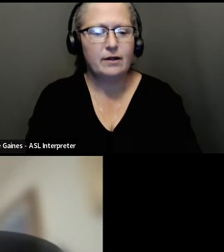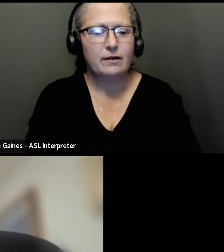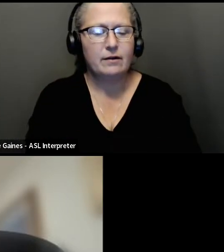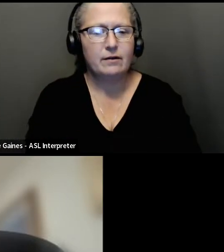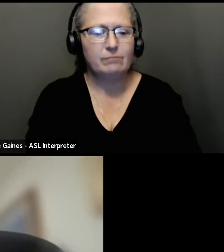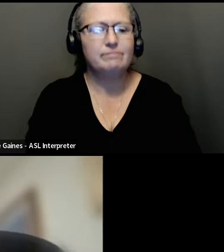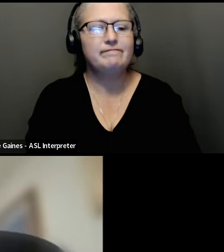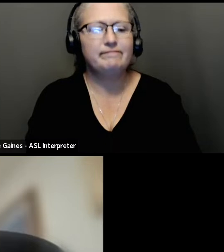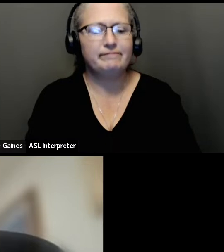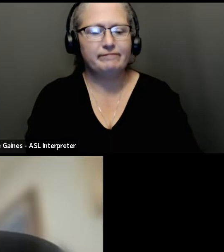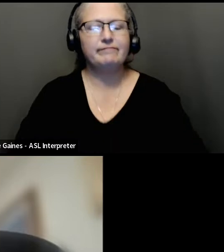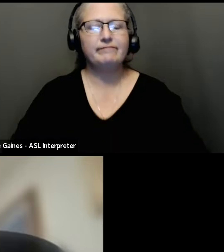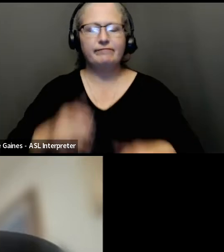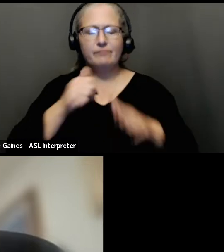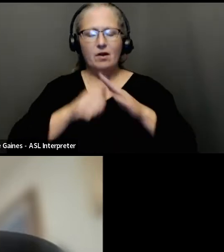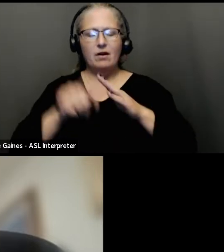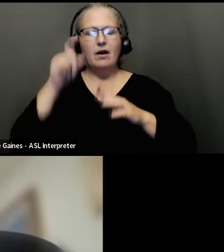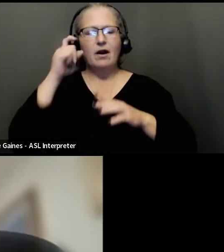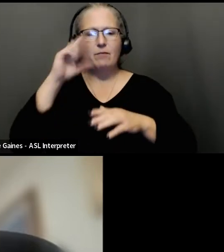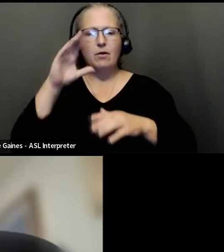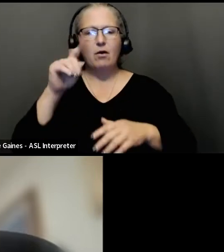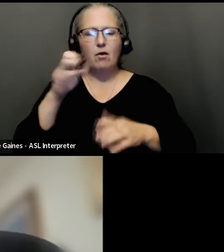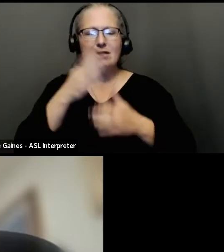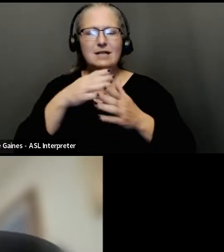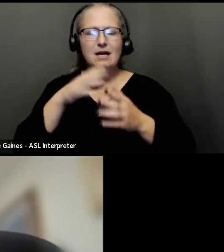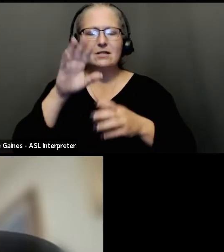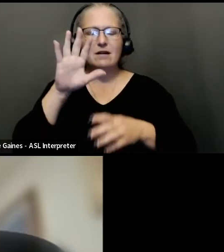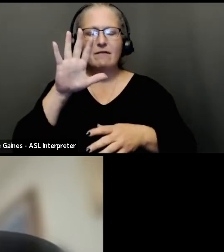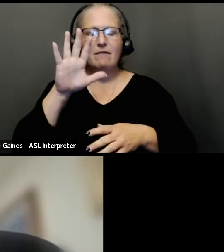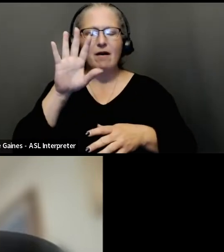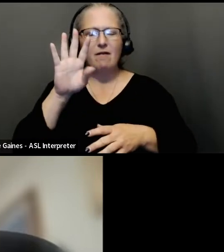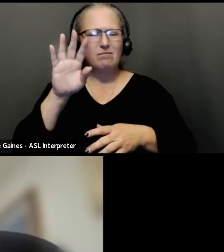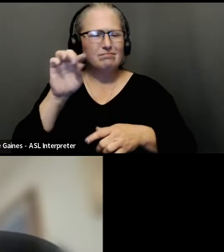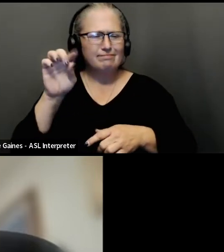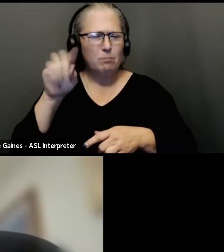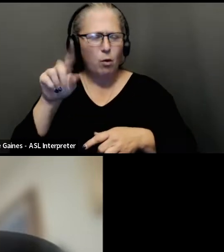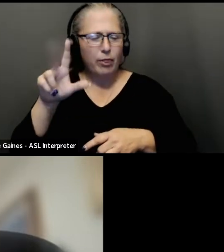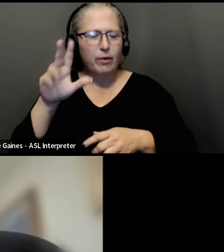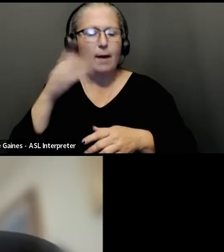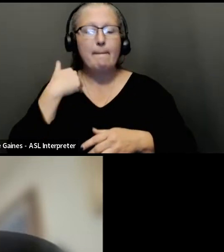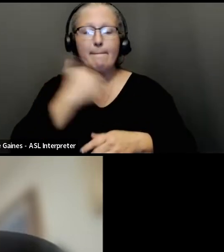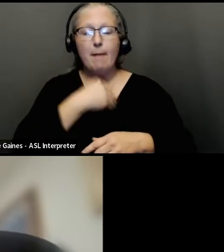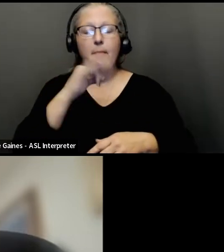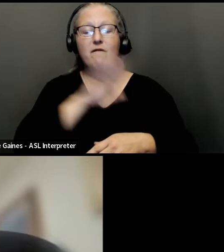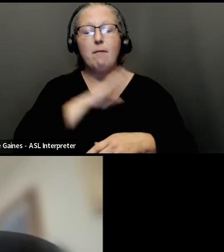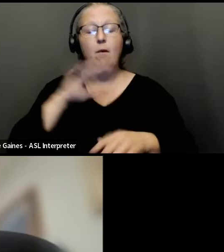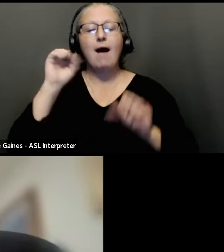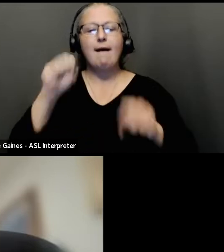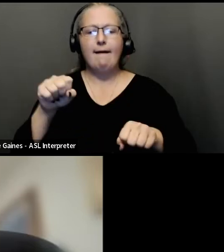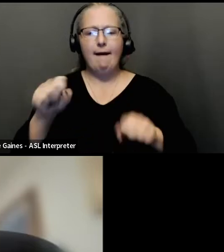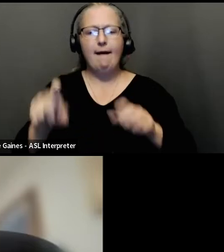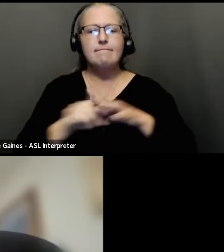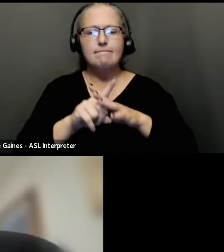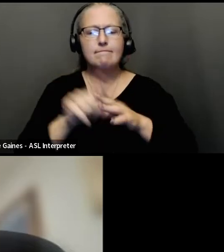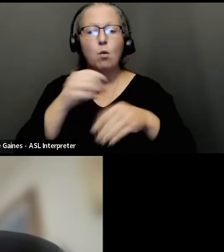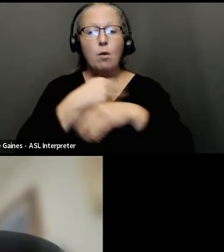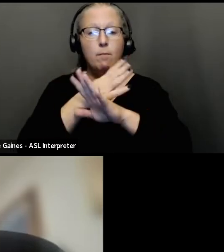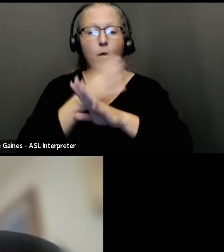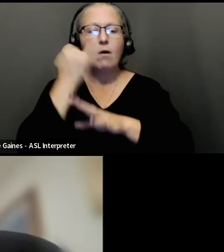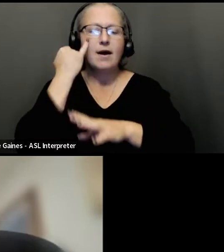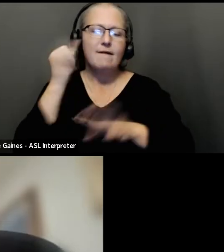Under Government Code Section 54953, a member of the board can attend remotely due to